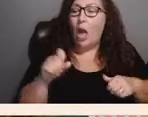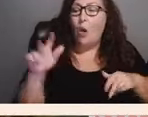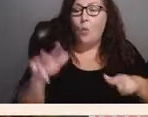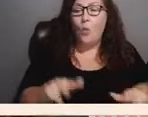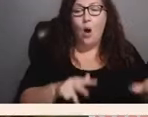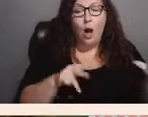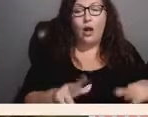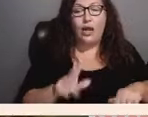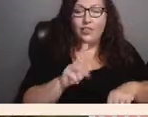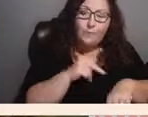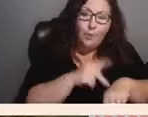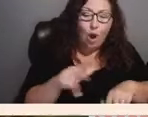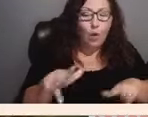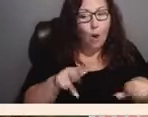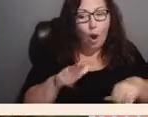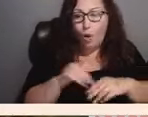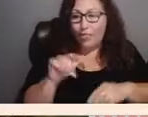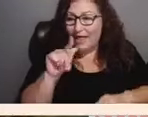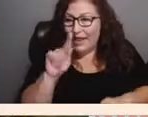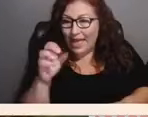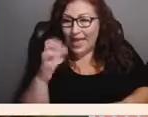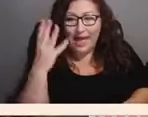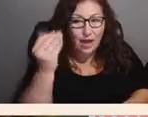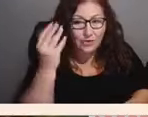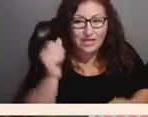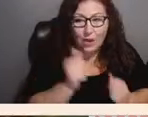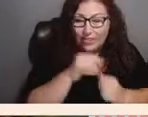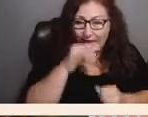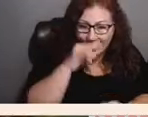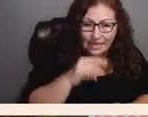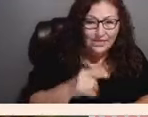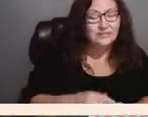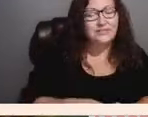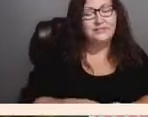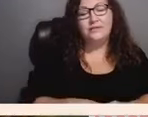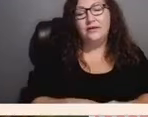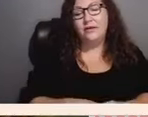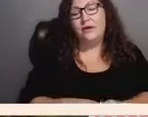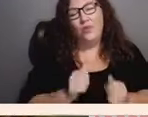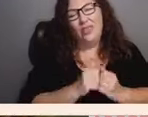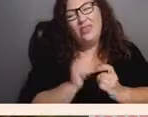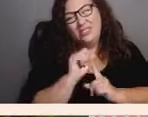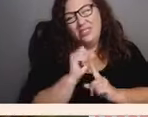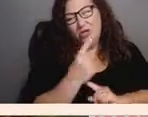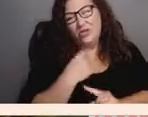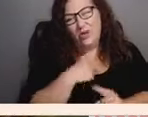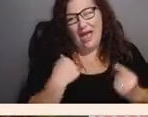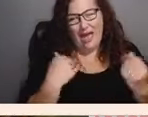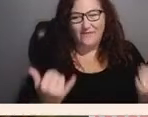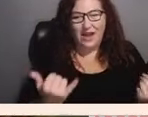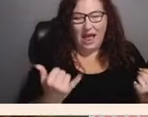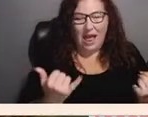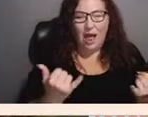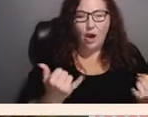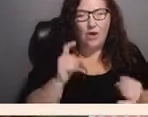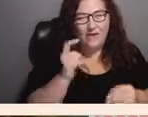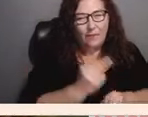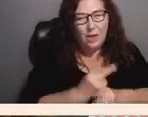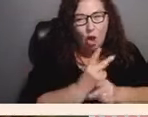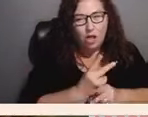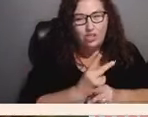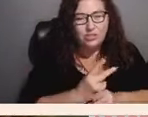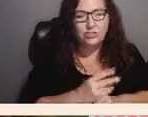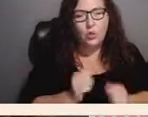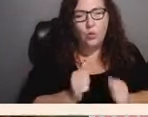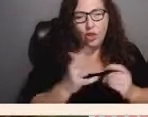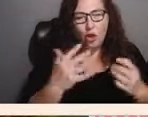lake, outdoors with the kids. Now, you know, with the condition that we have, you have to take precautions with your health. But still,